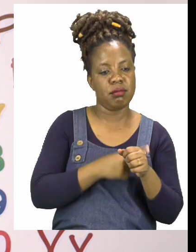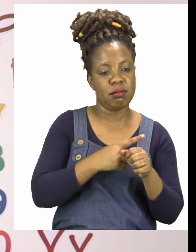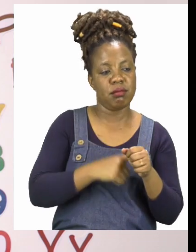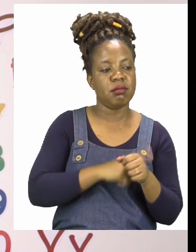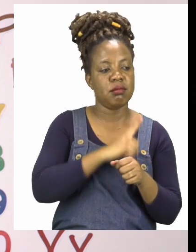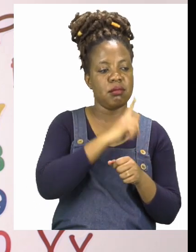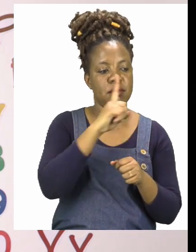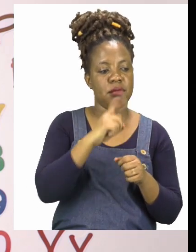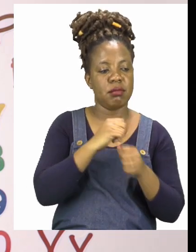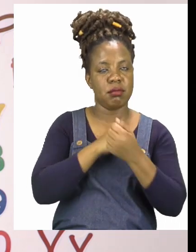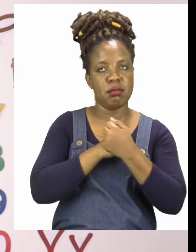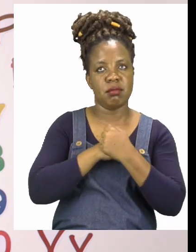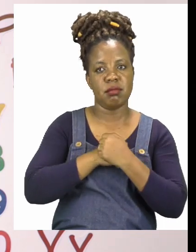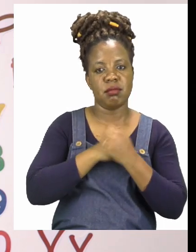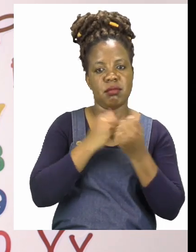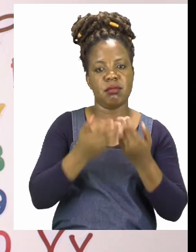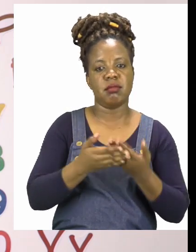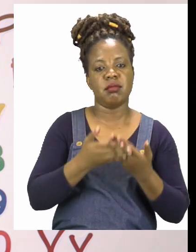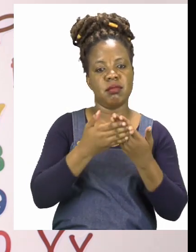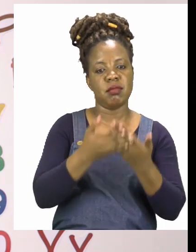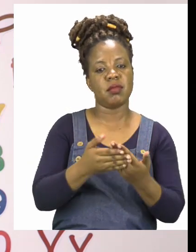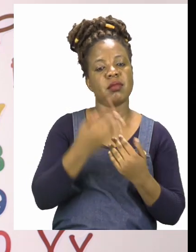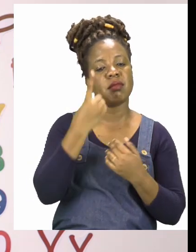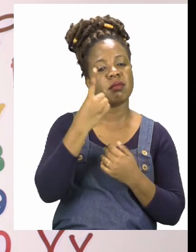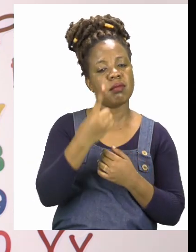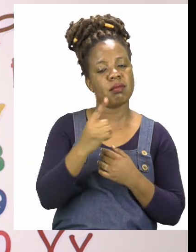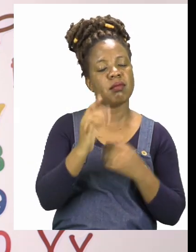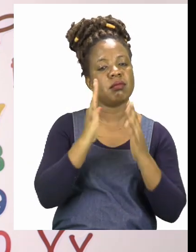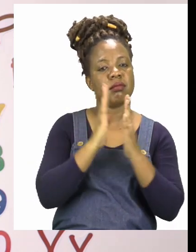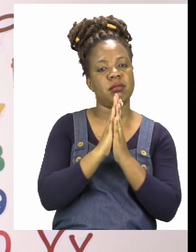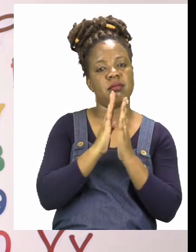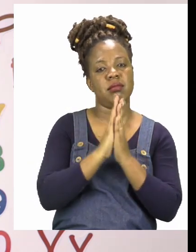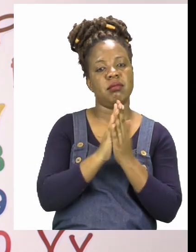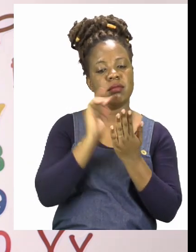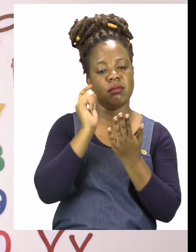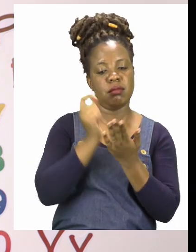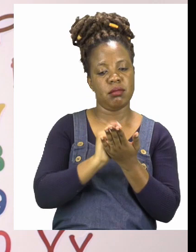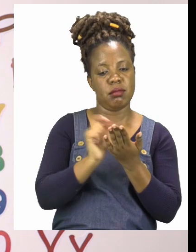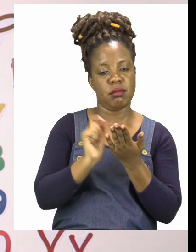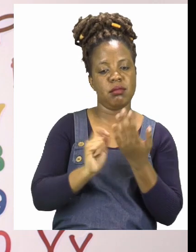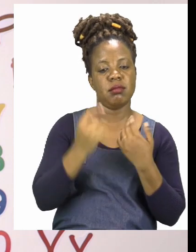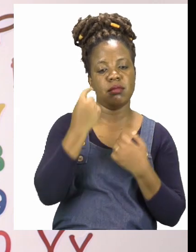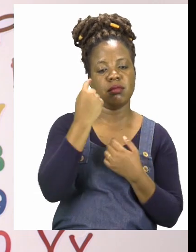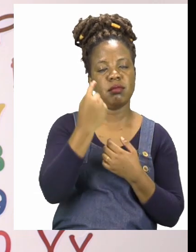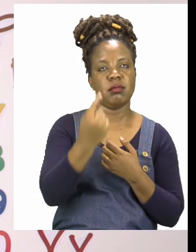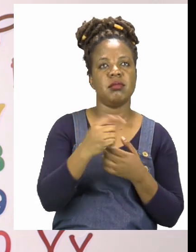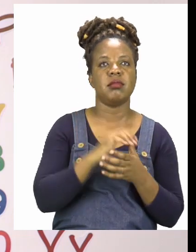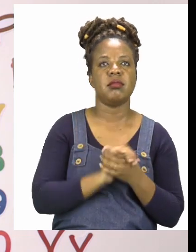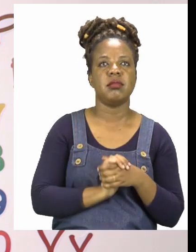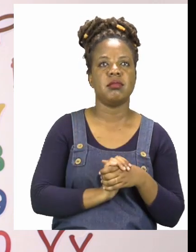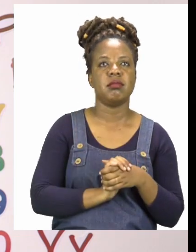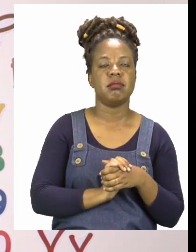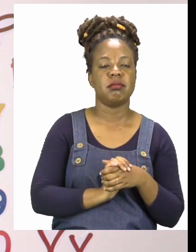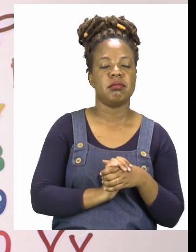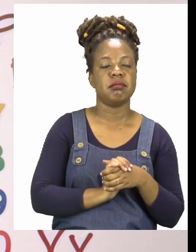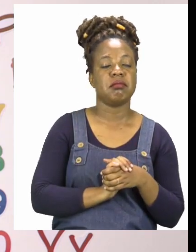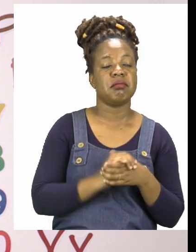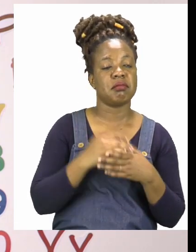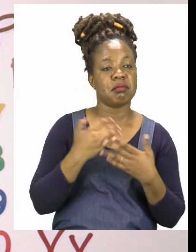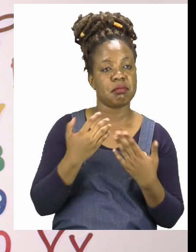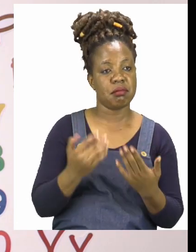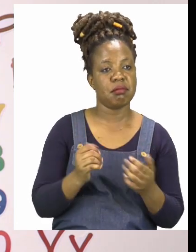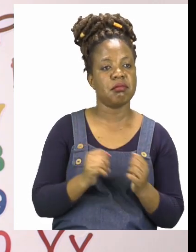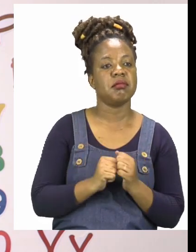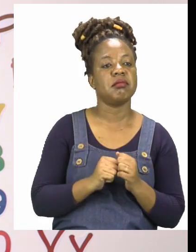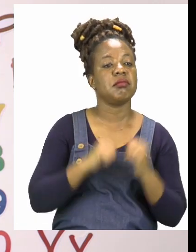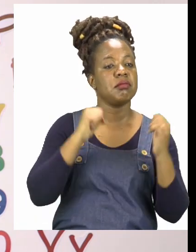help, but just make sure that you finish all your work by yourself. So now that we are done, it is very important for